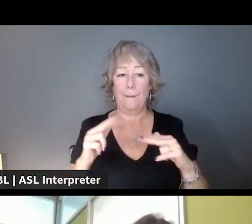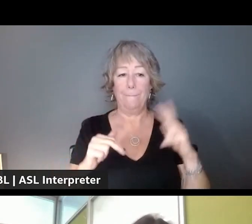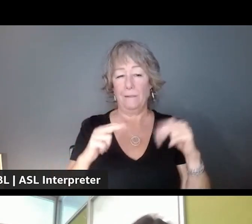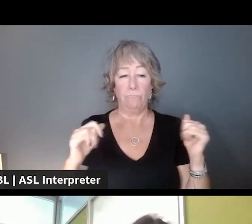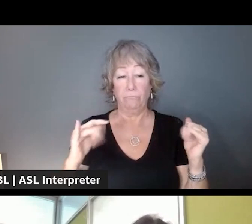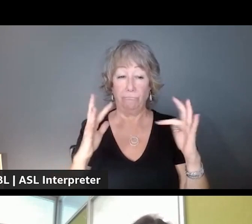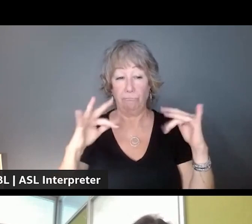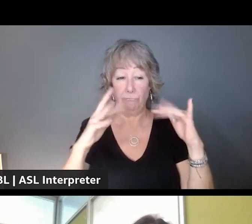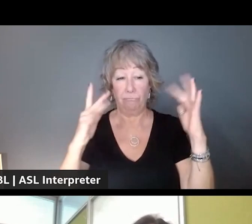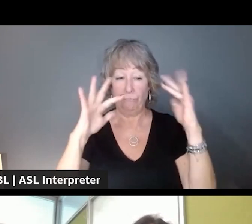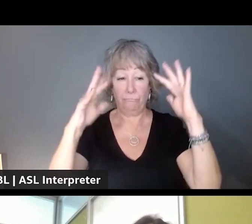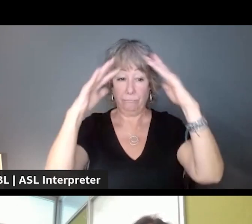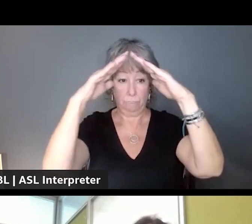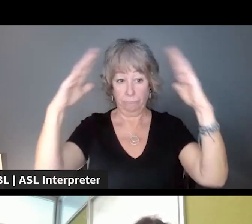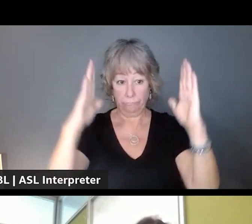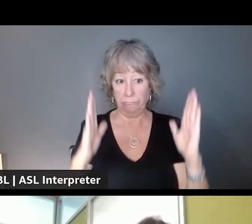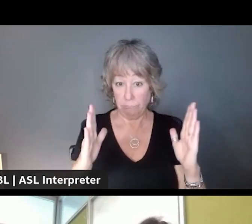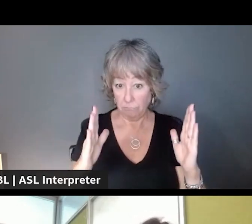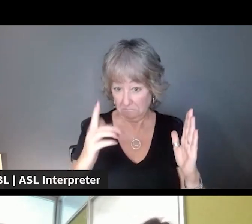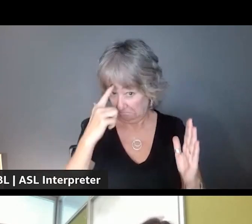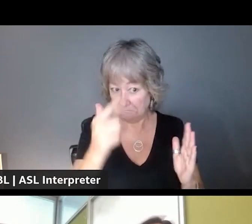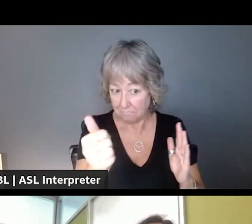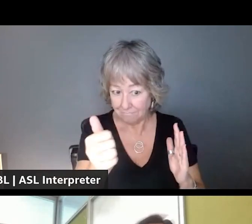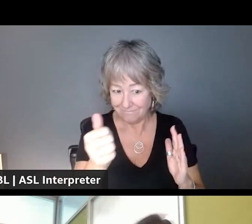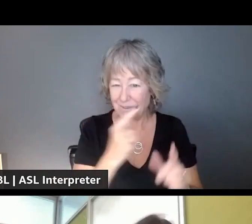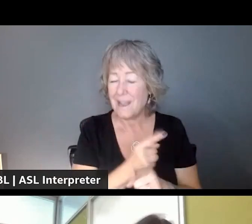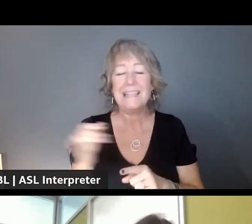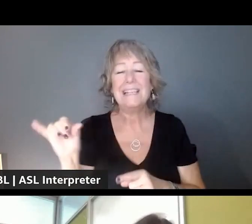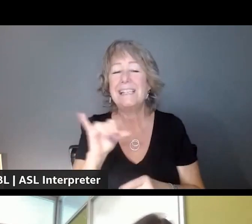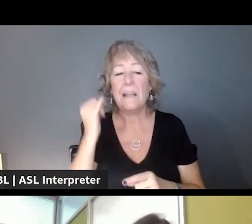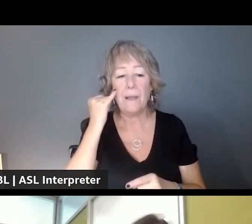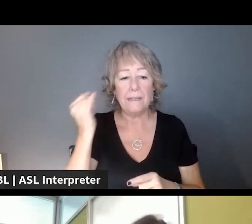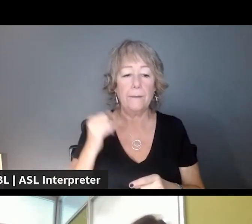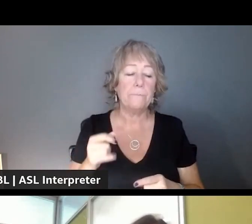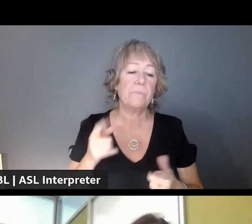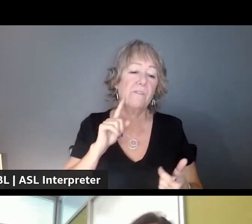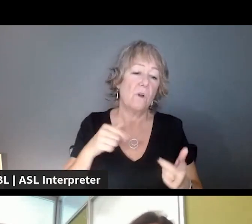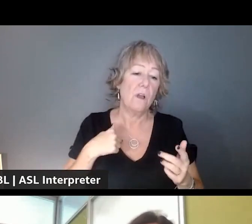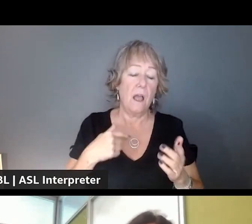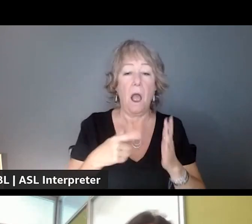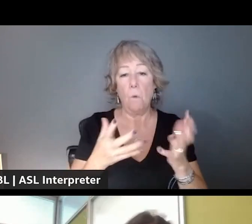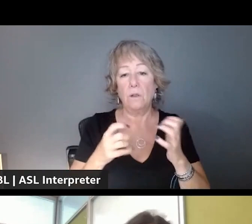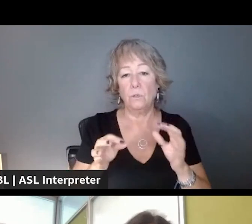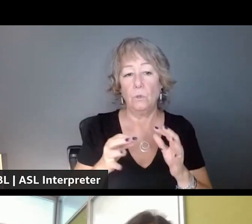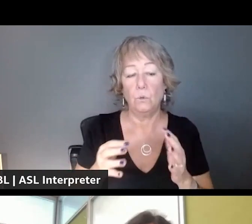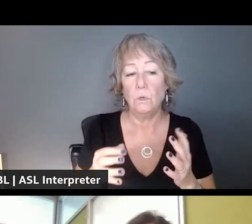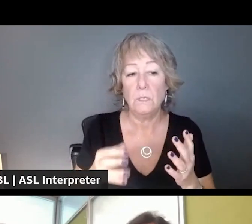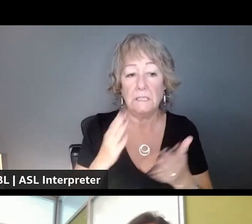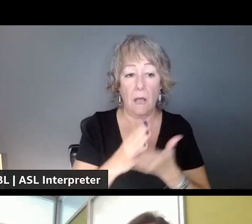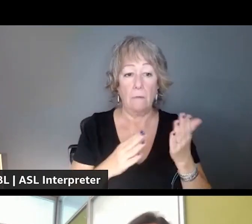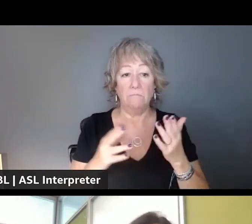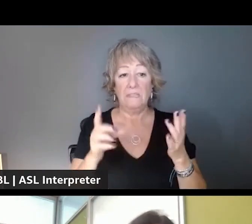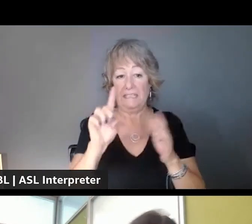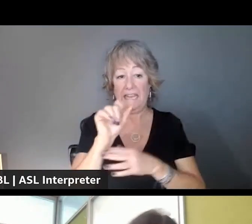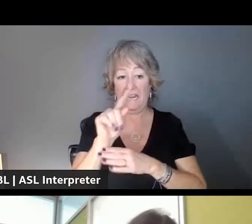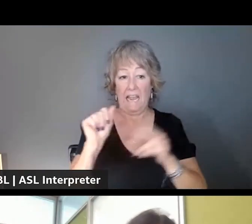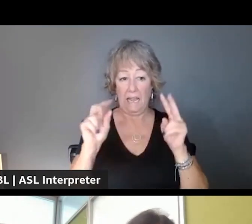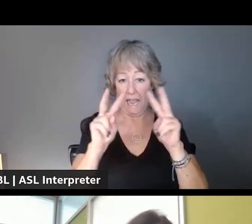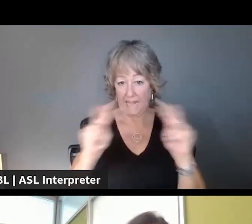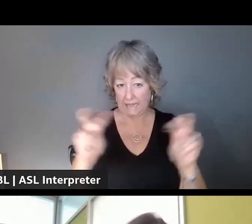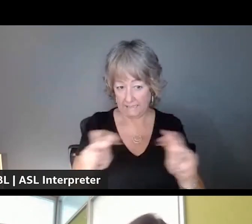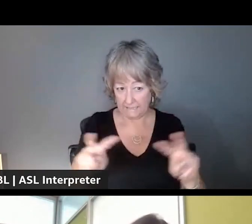ML, let's say I wanted to do sentiment analysis. I first need to get a data set where